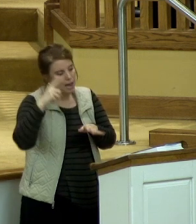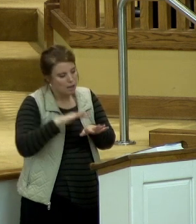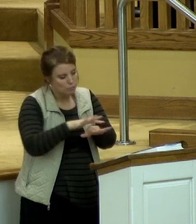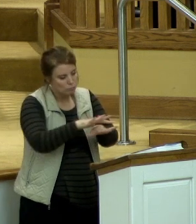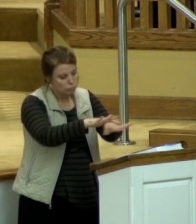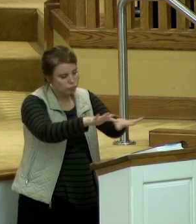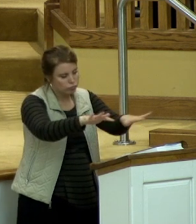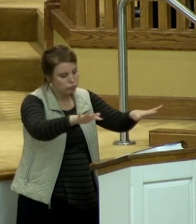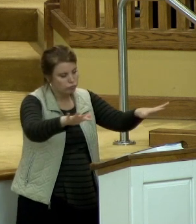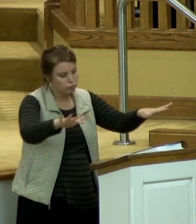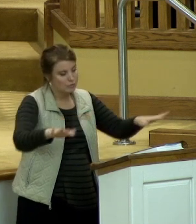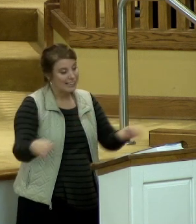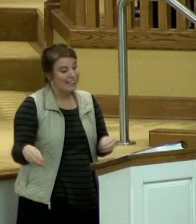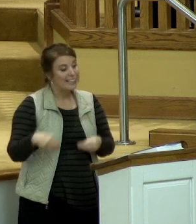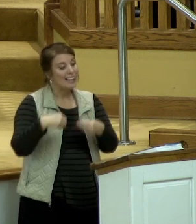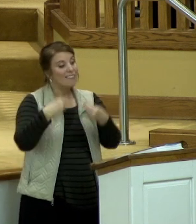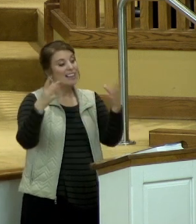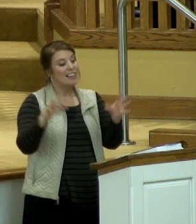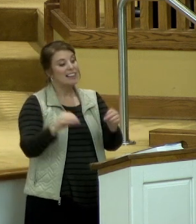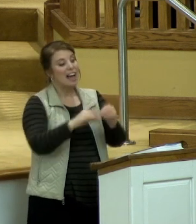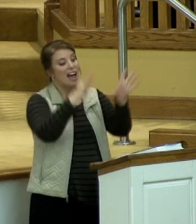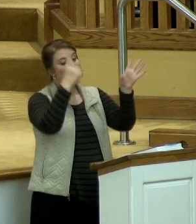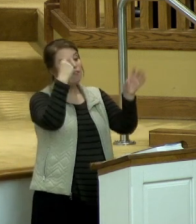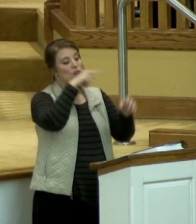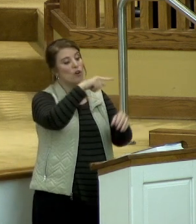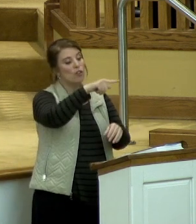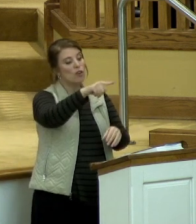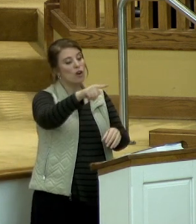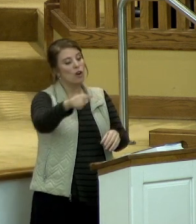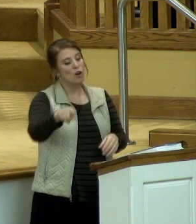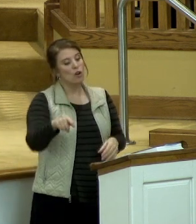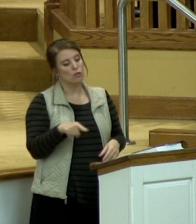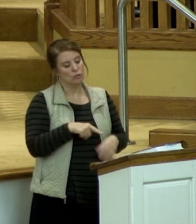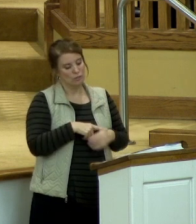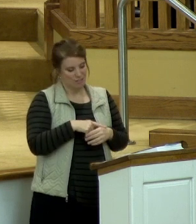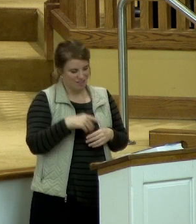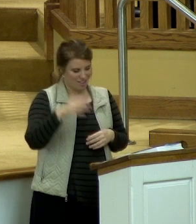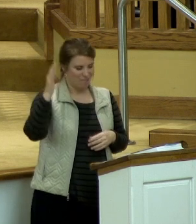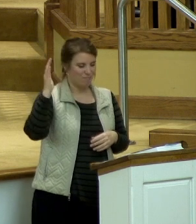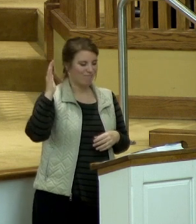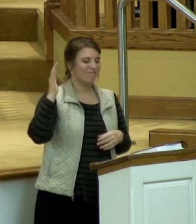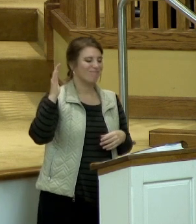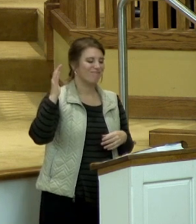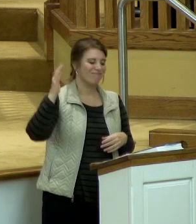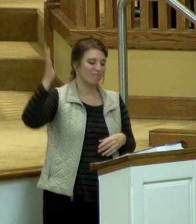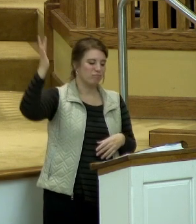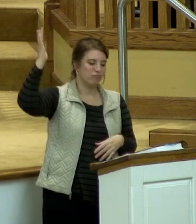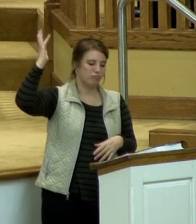dim, giving the light for those who long have